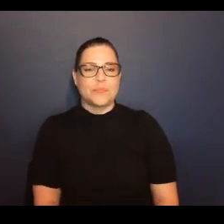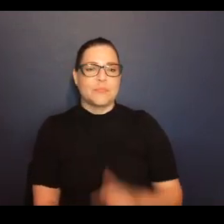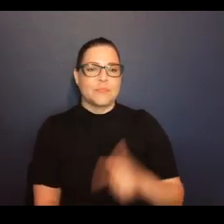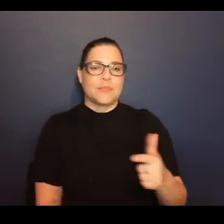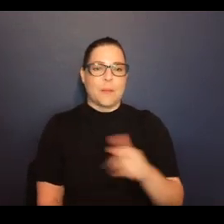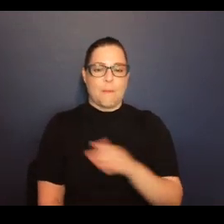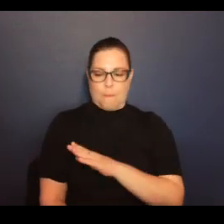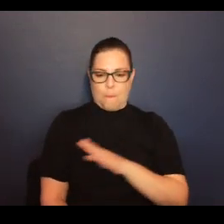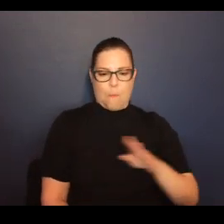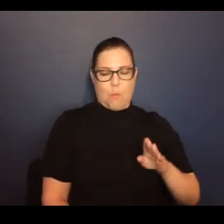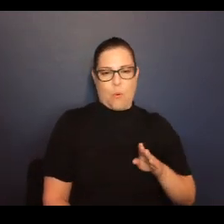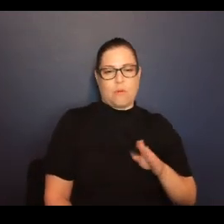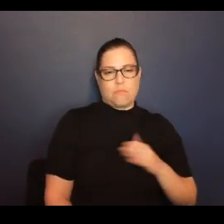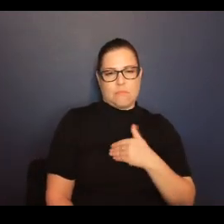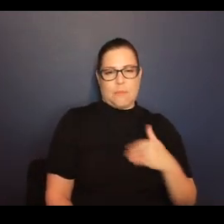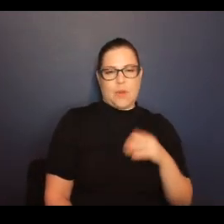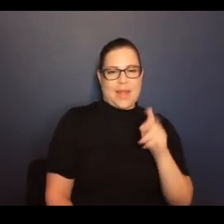Kelly.